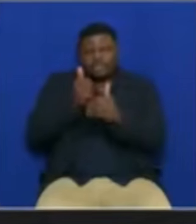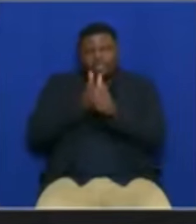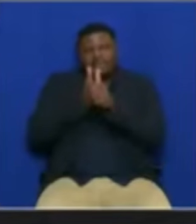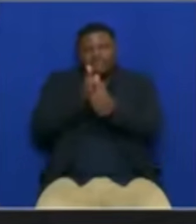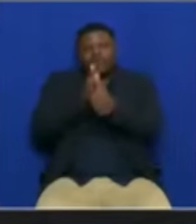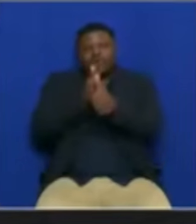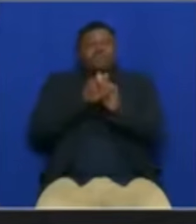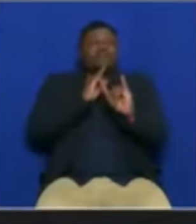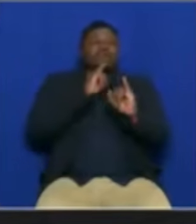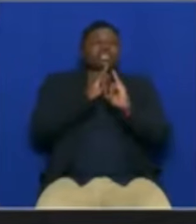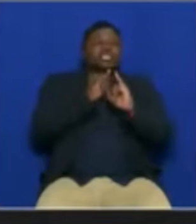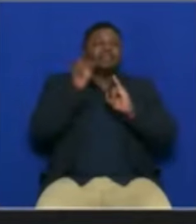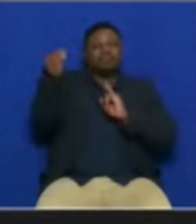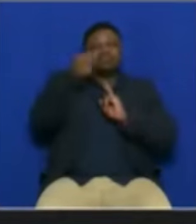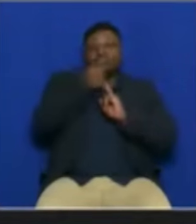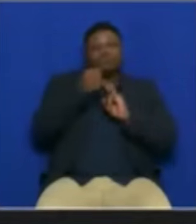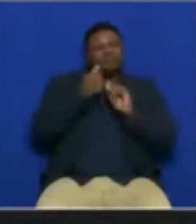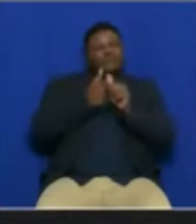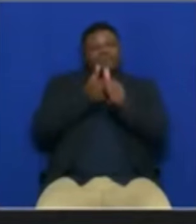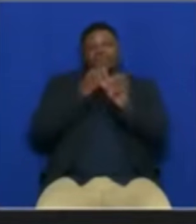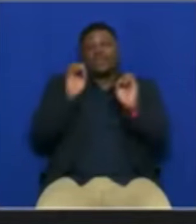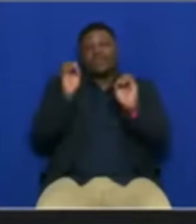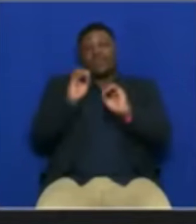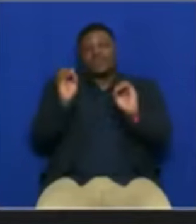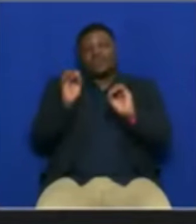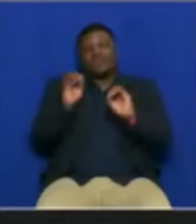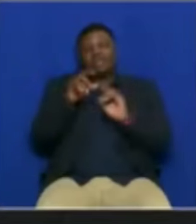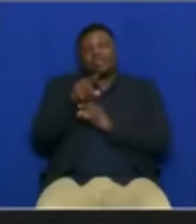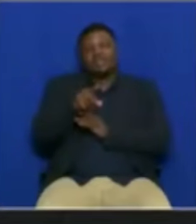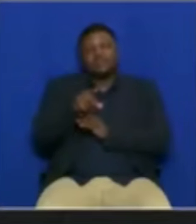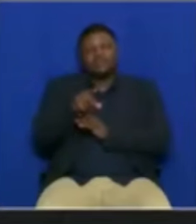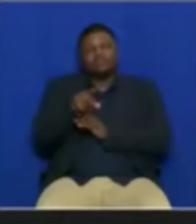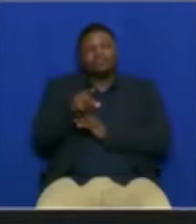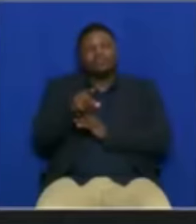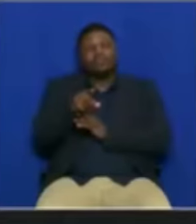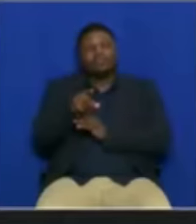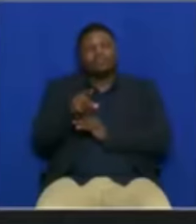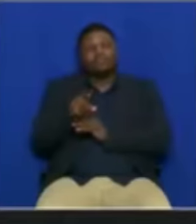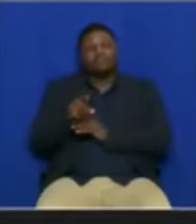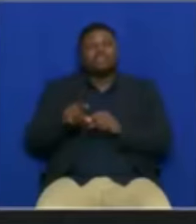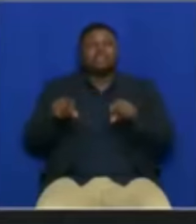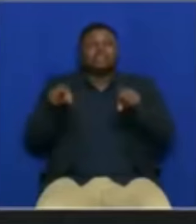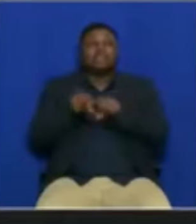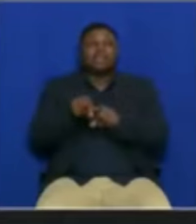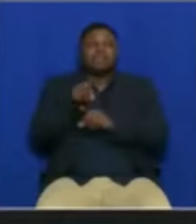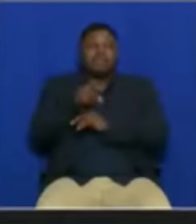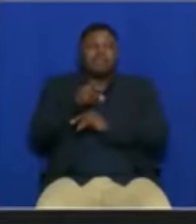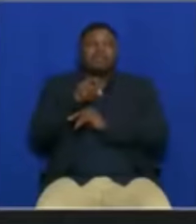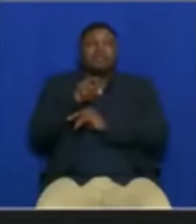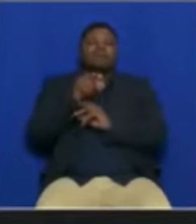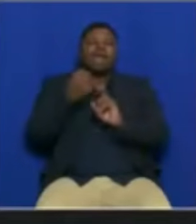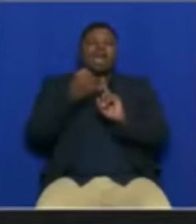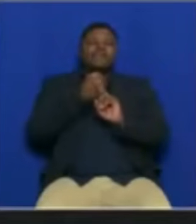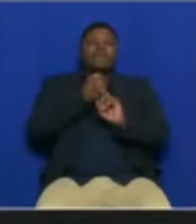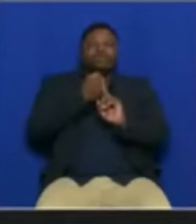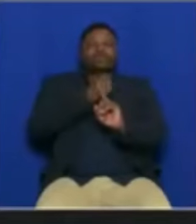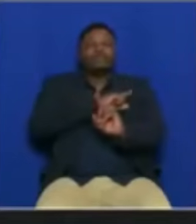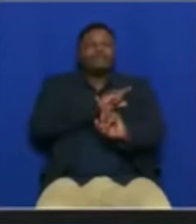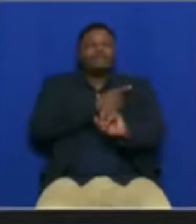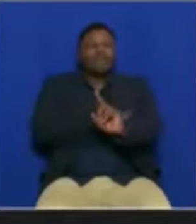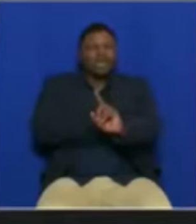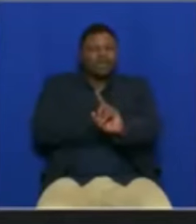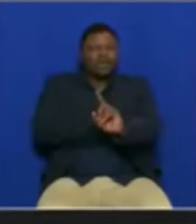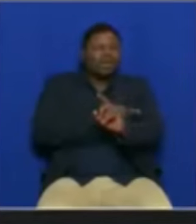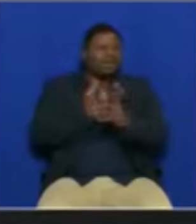in a position of where you have power, and yeah. Yeah, no, we've had